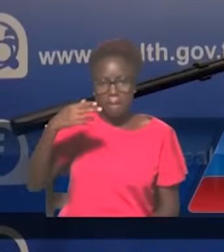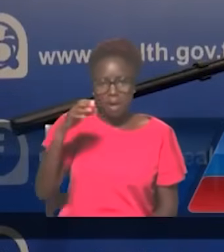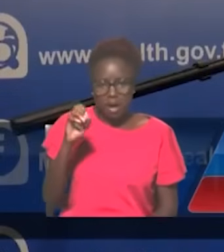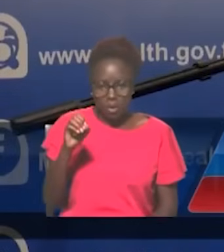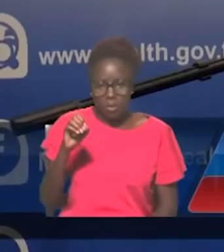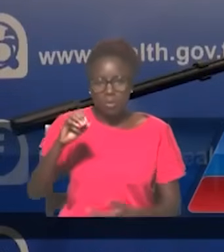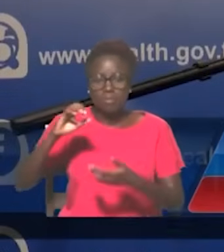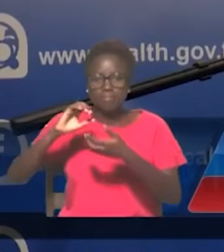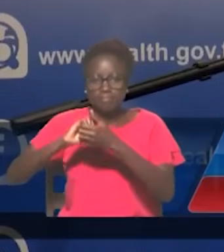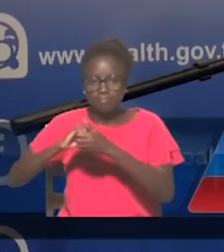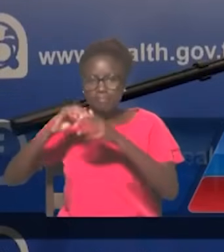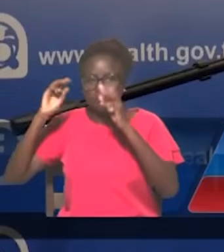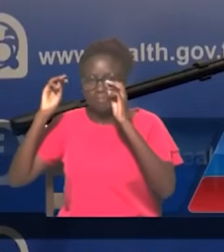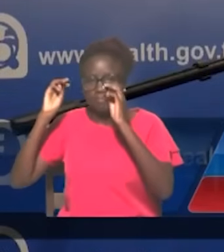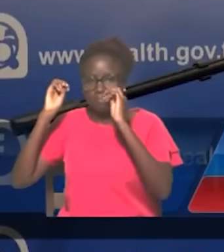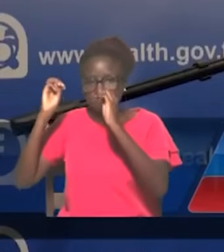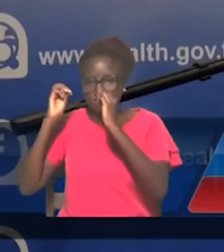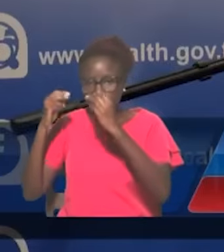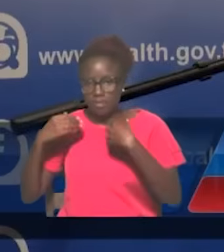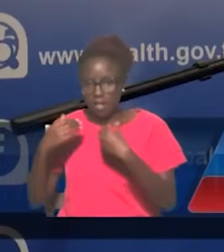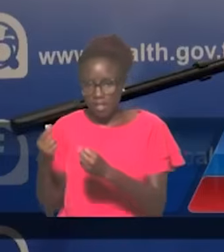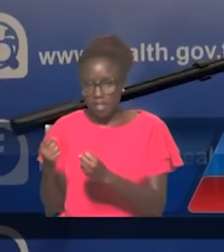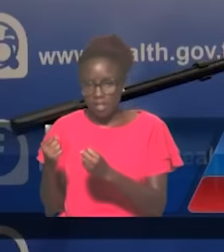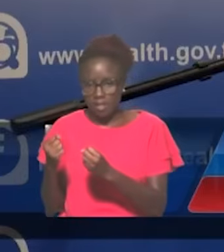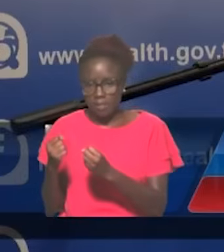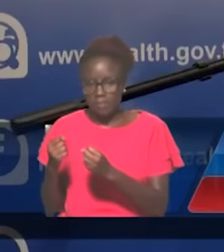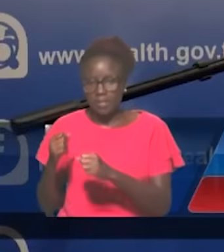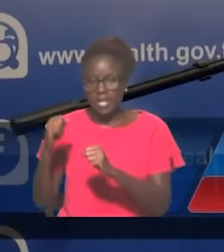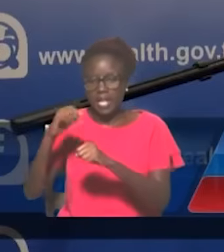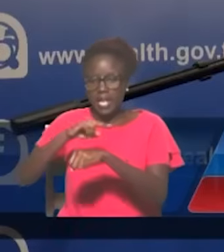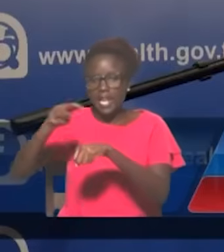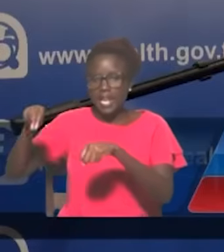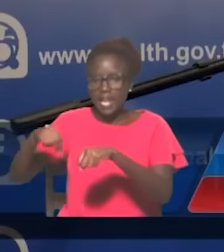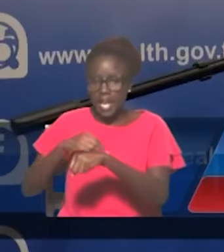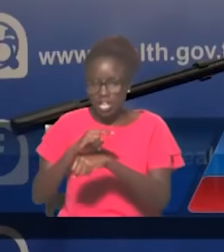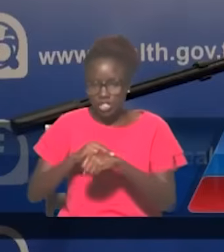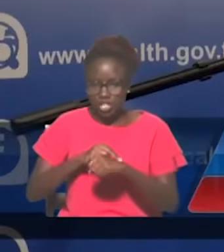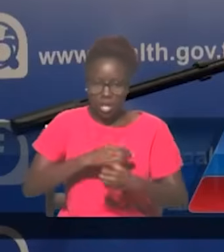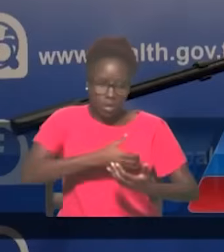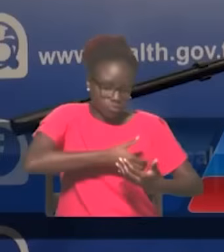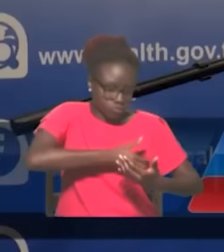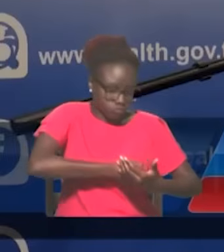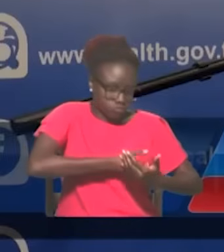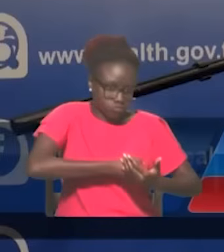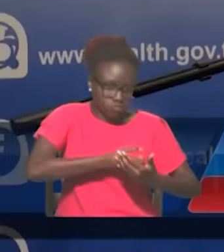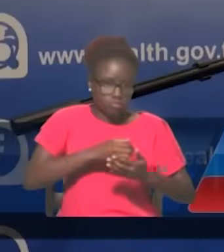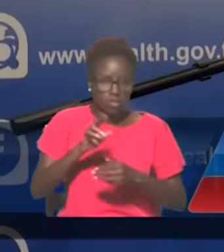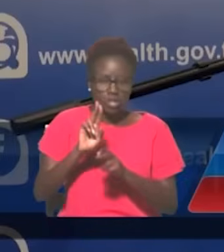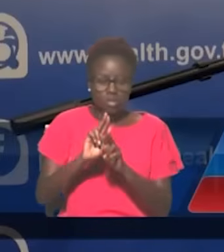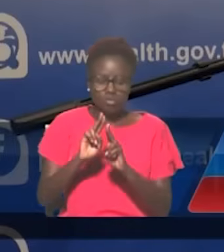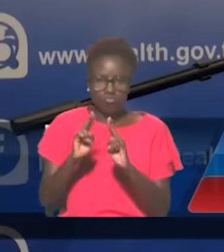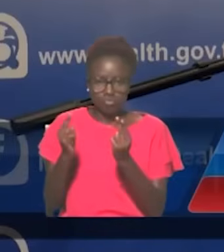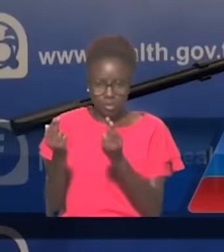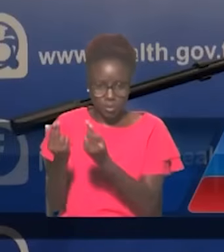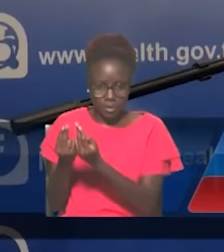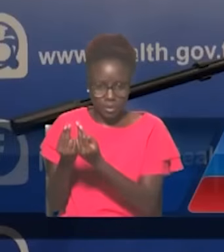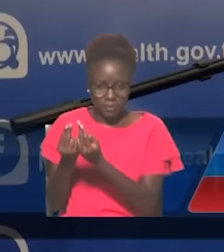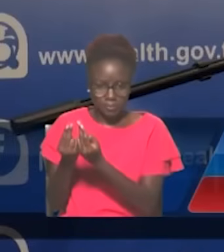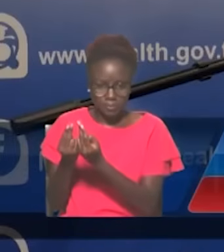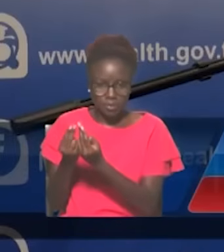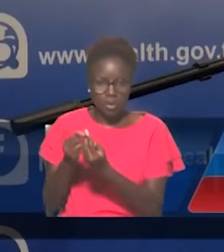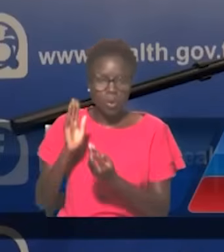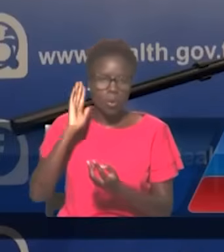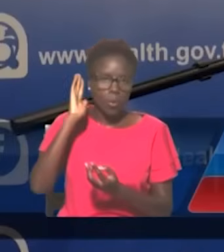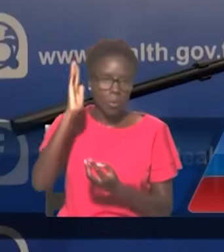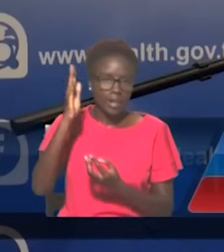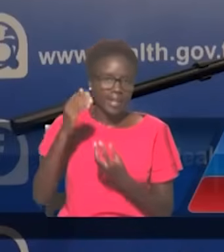of Health and in particularly the National Breastfeeding Unit by providing kangaroo wraps that will be given to